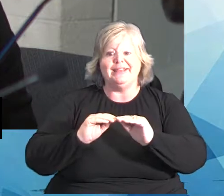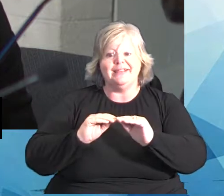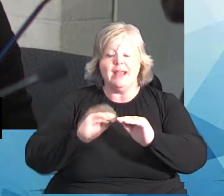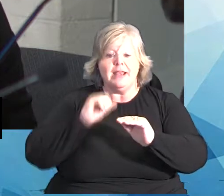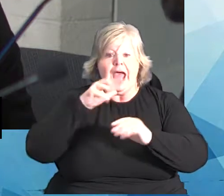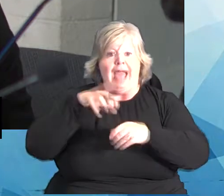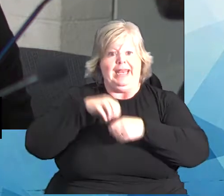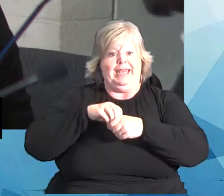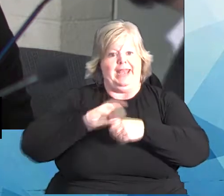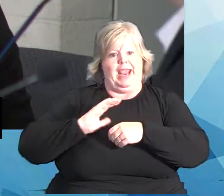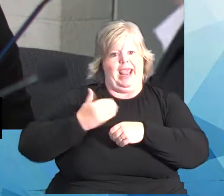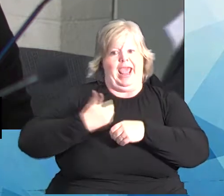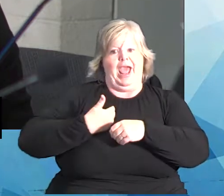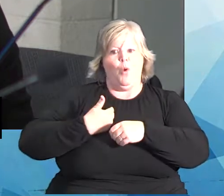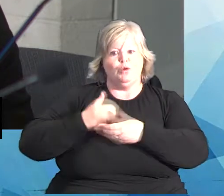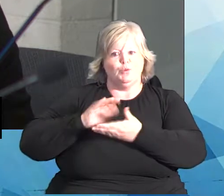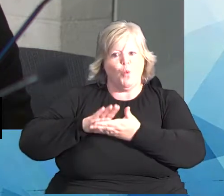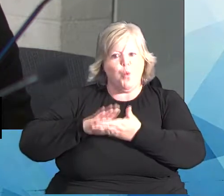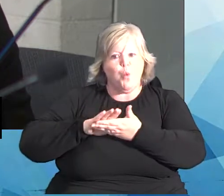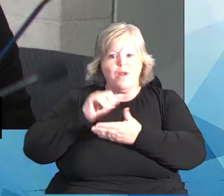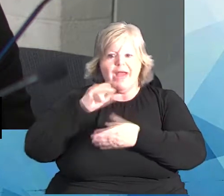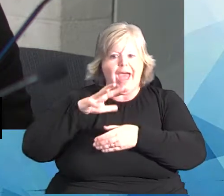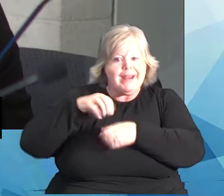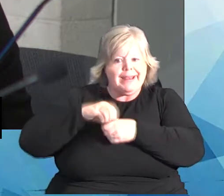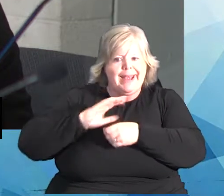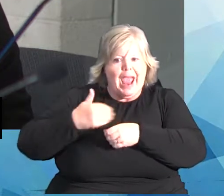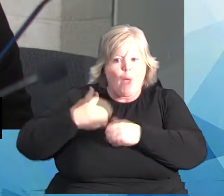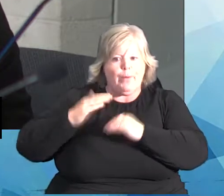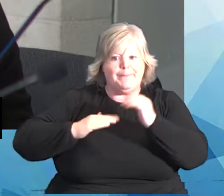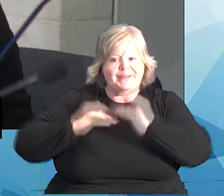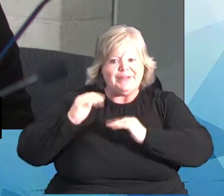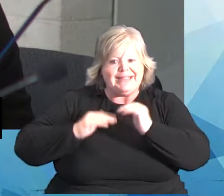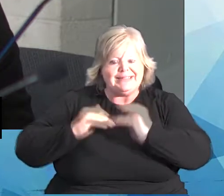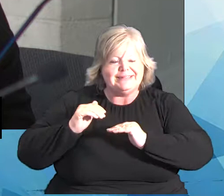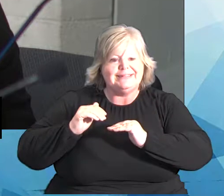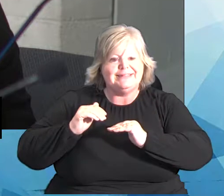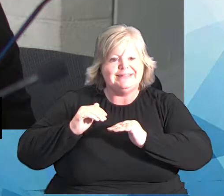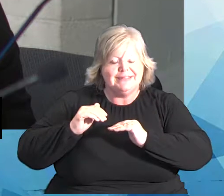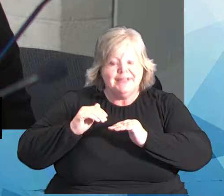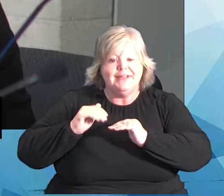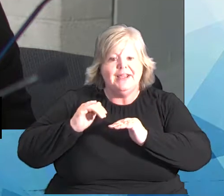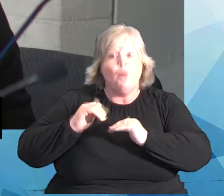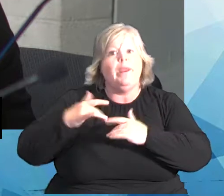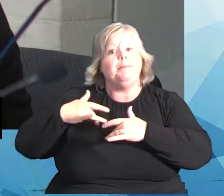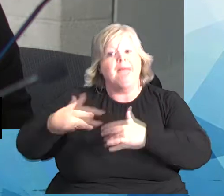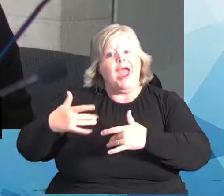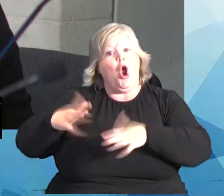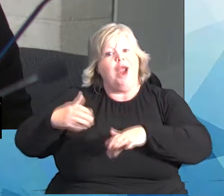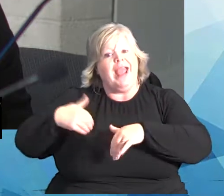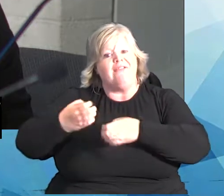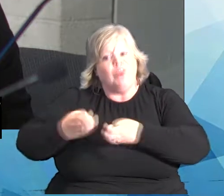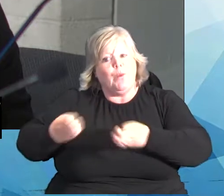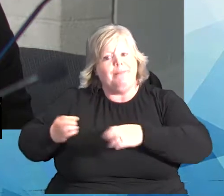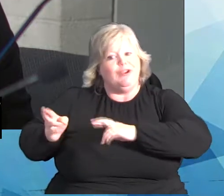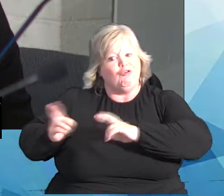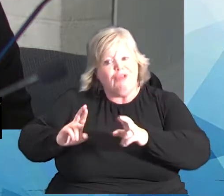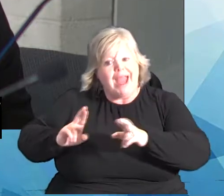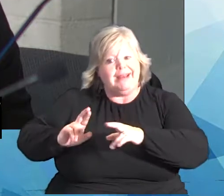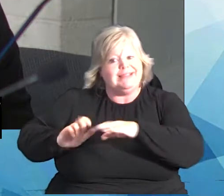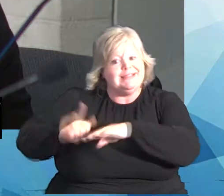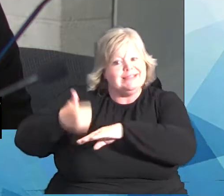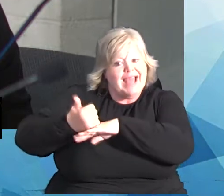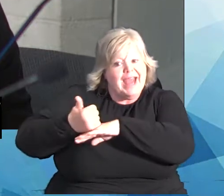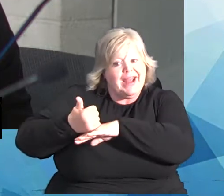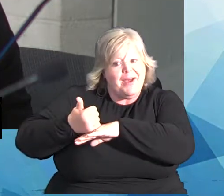our schools, it was not housed in Phoenix or Tucson, where we have a lot of this equipment that's here.